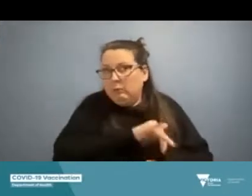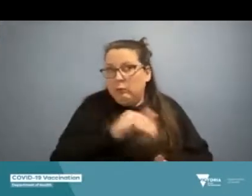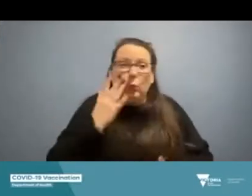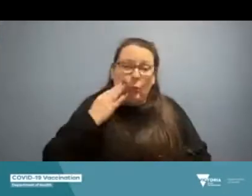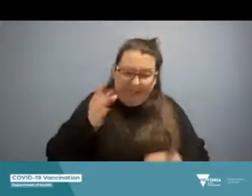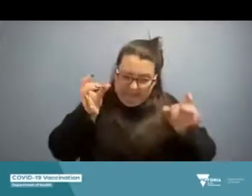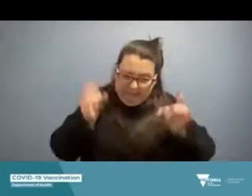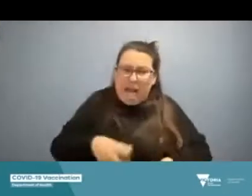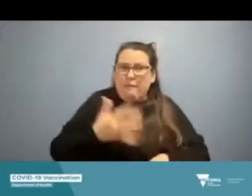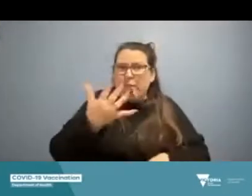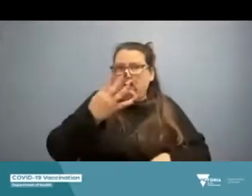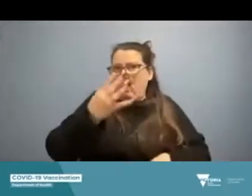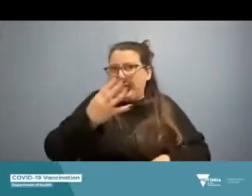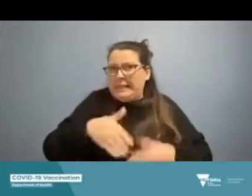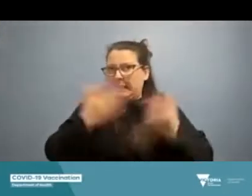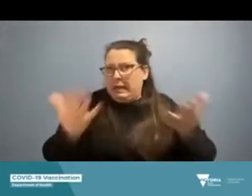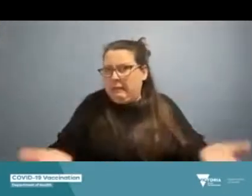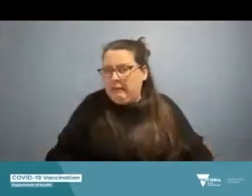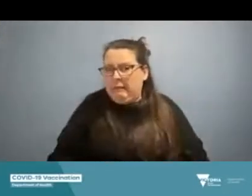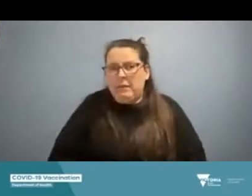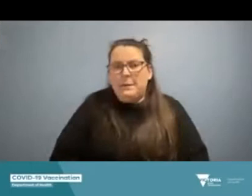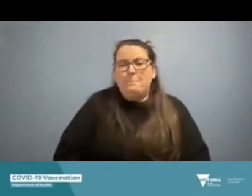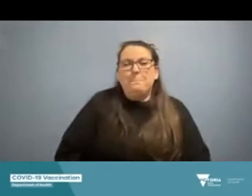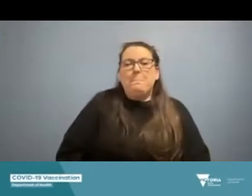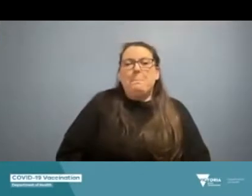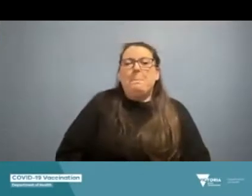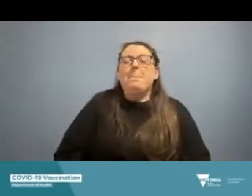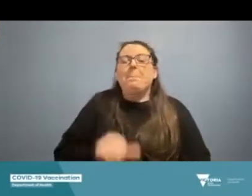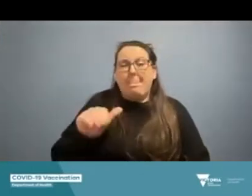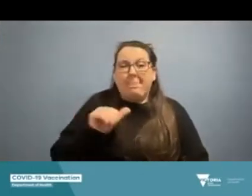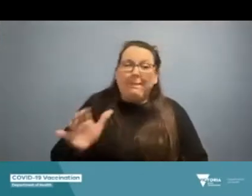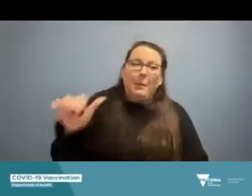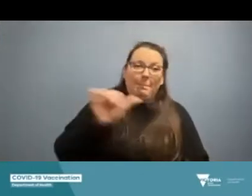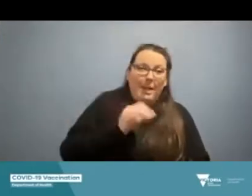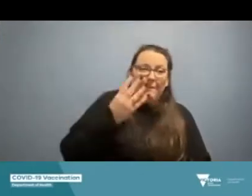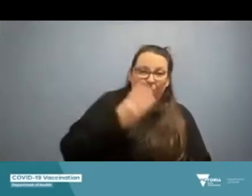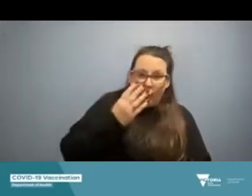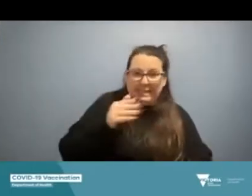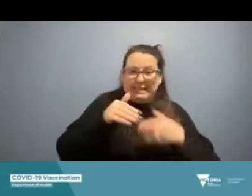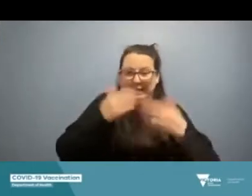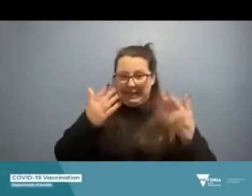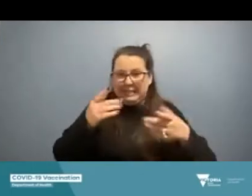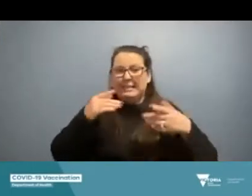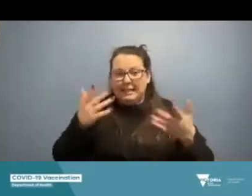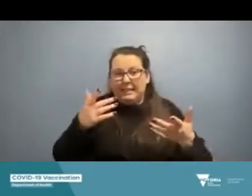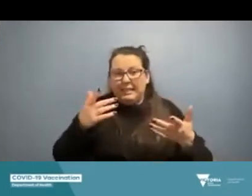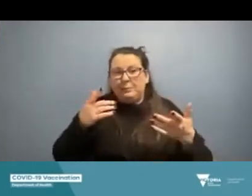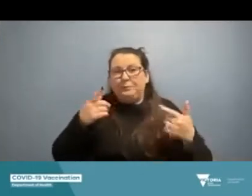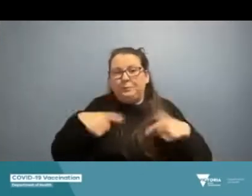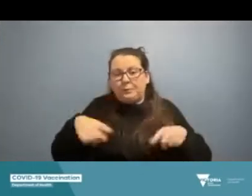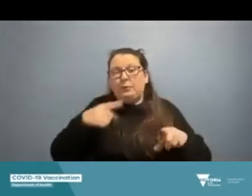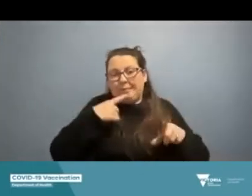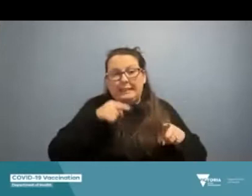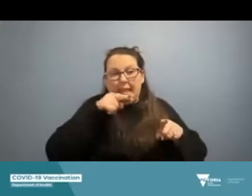Thanks, Mia. So again, we're back to the 14-day question. And the reason we're taking this 14 days is we're taking that as an incubation